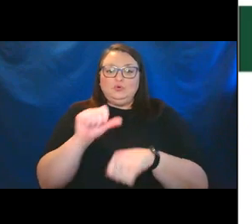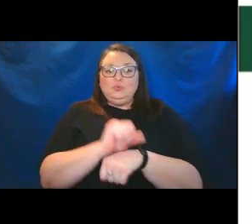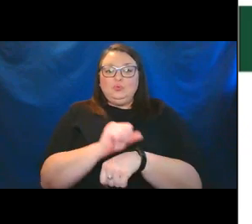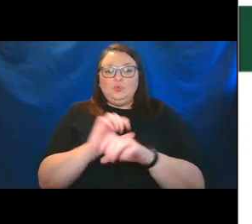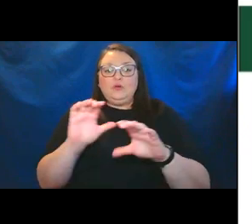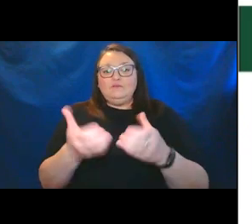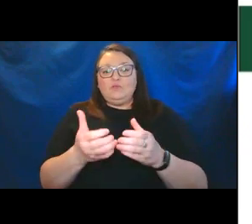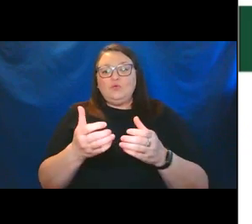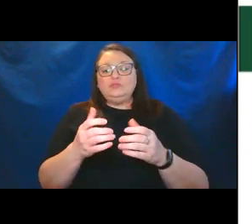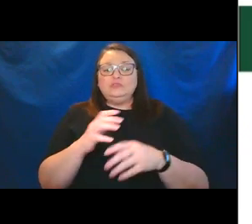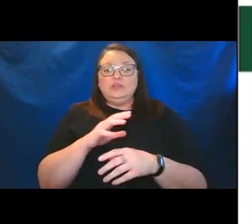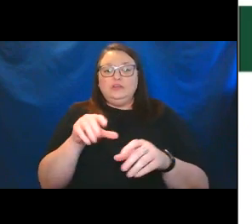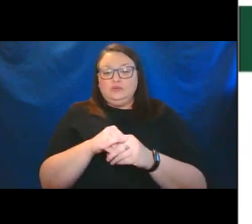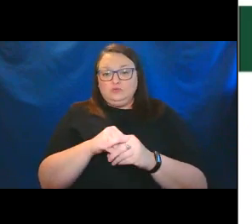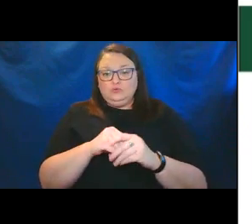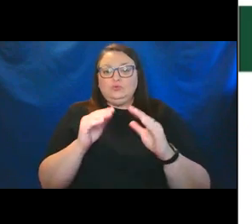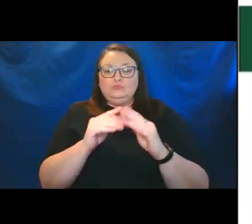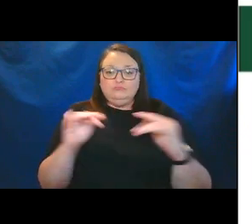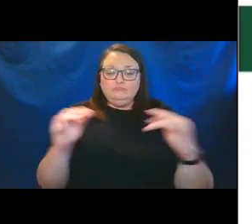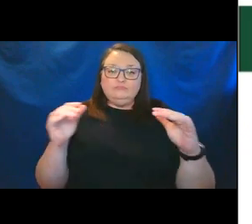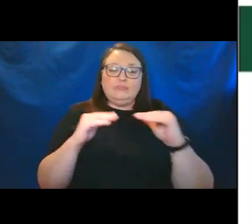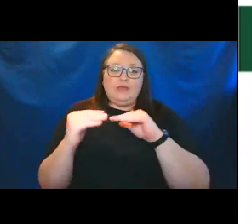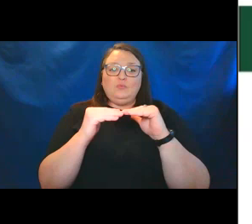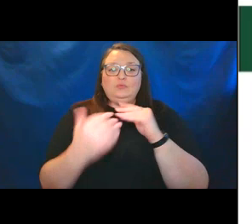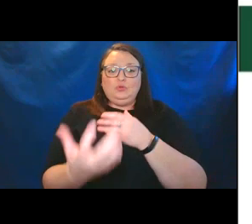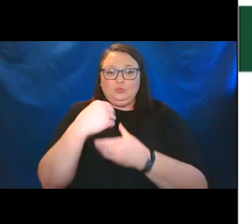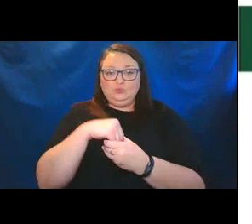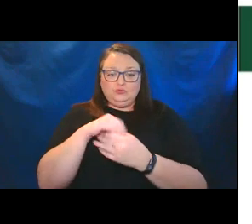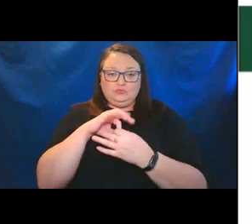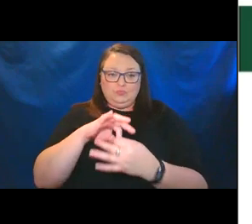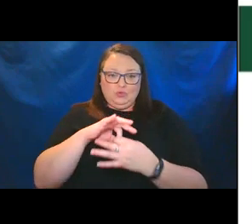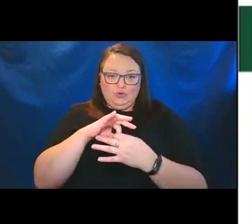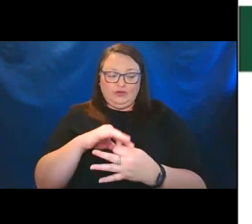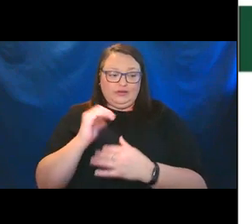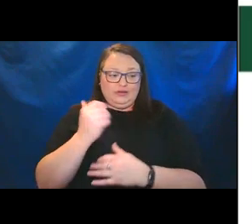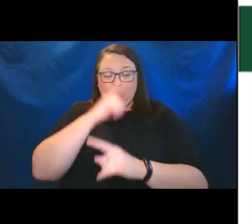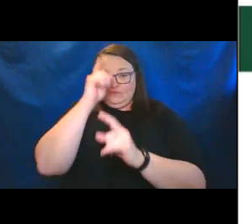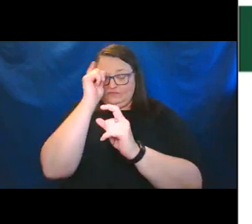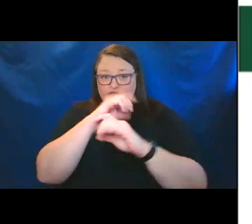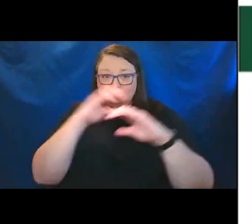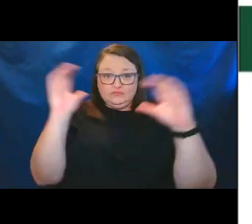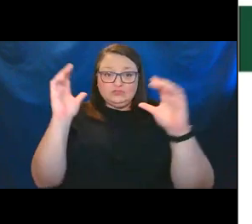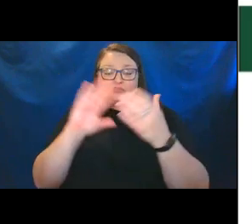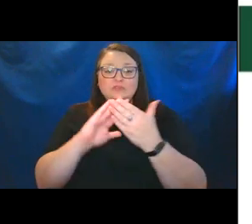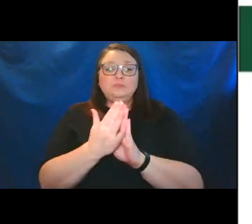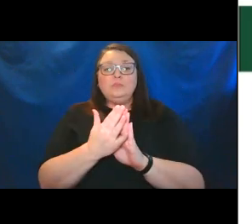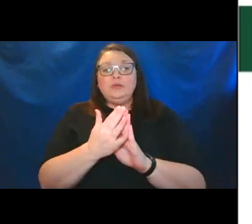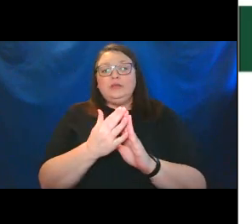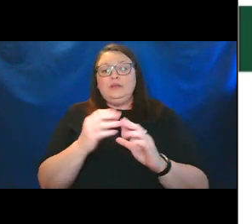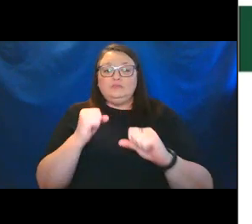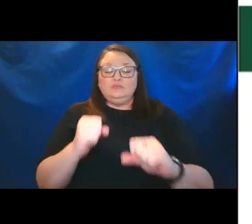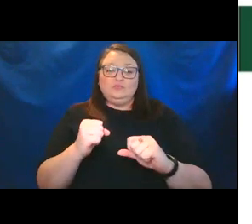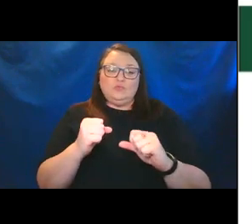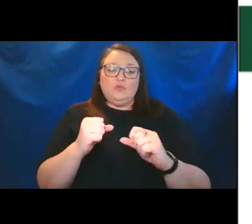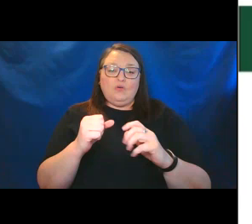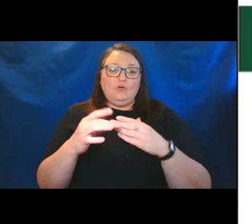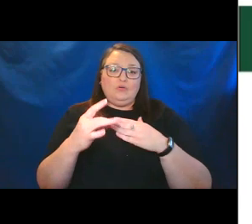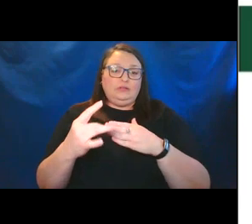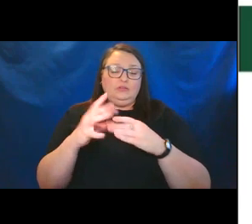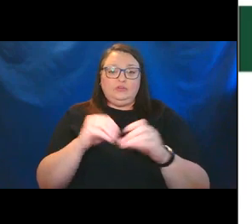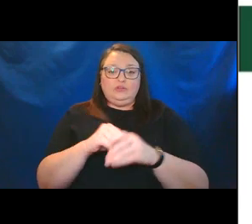culture of diversity, equity, inclusion, and belonging. And our vision is to be the driving force in Texas green job